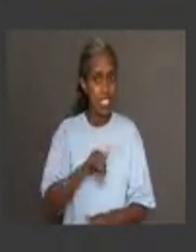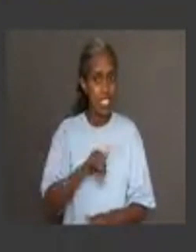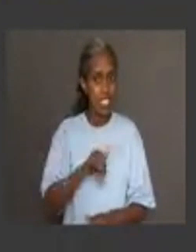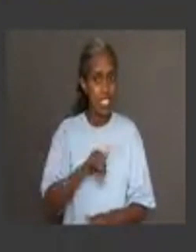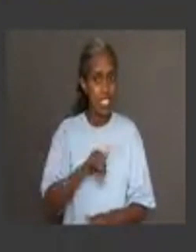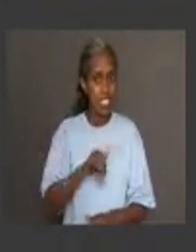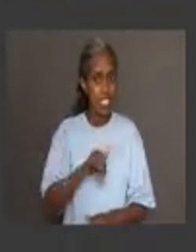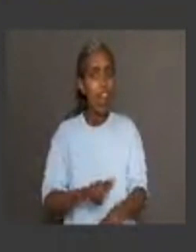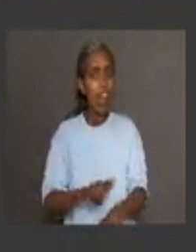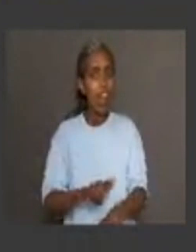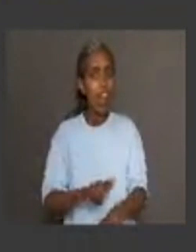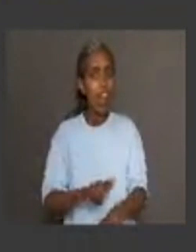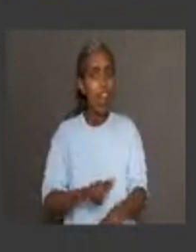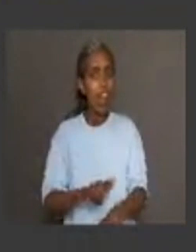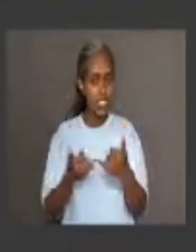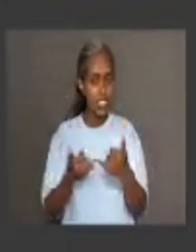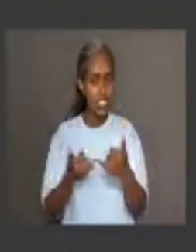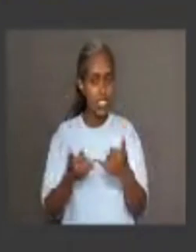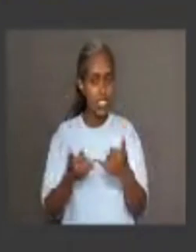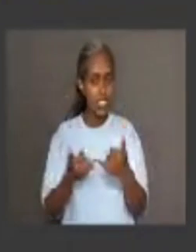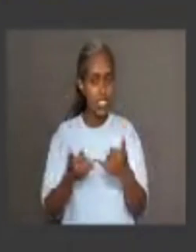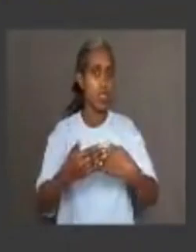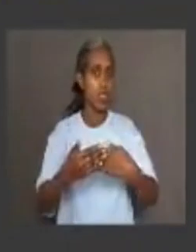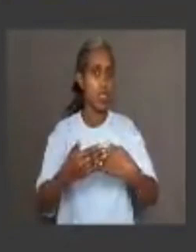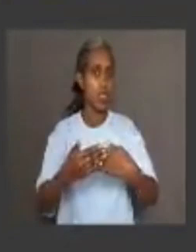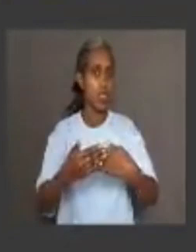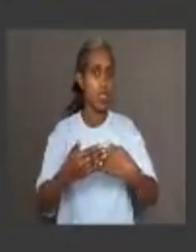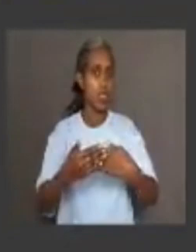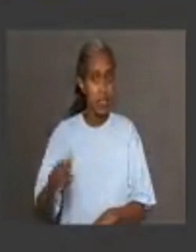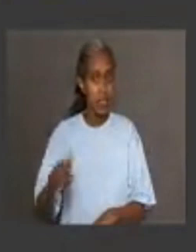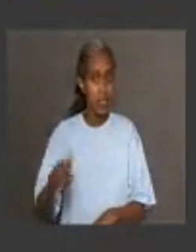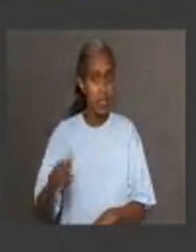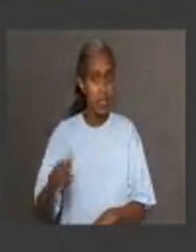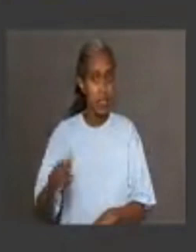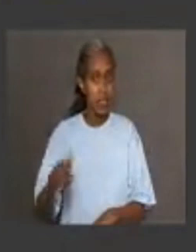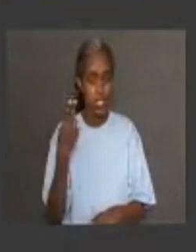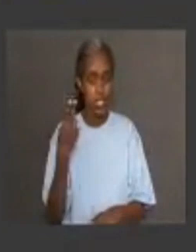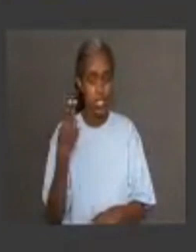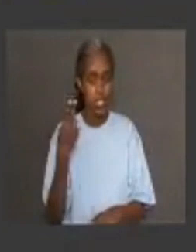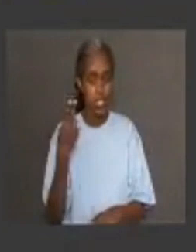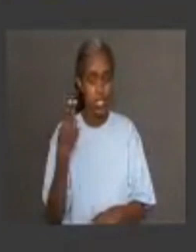division process, similar to that used in arithmetic.